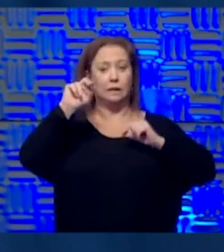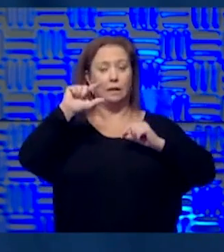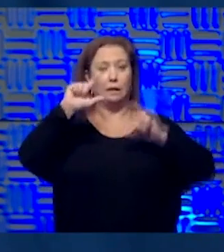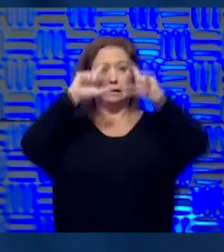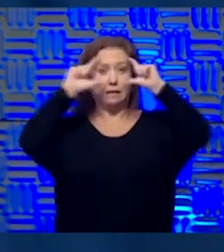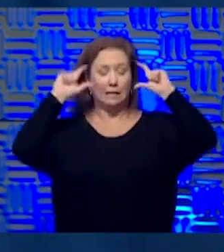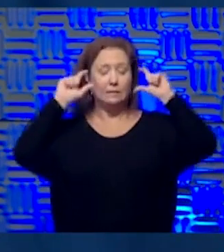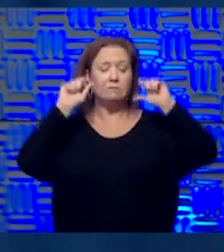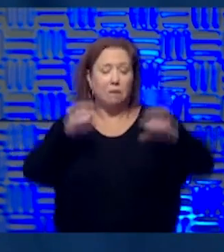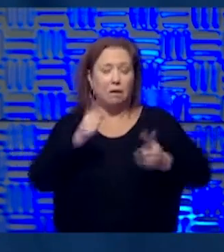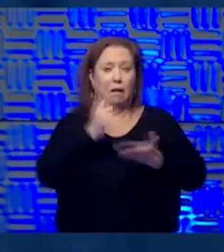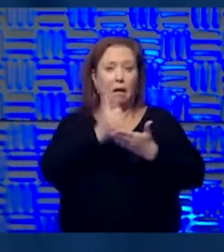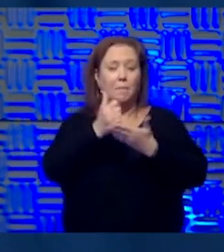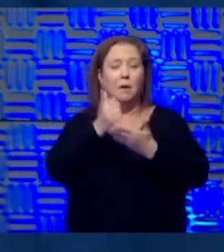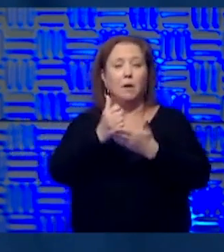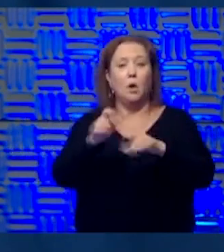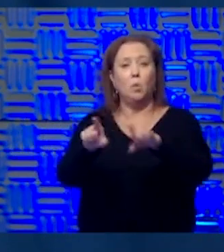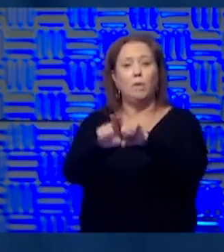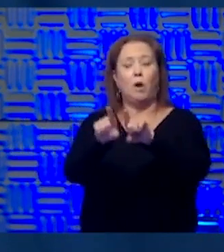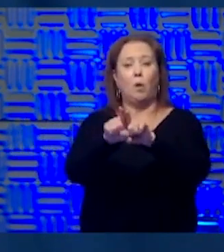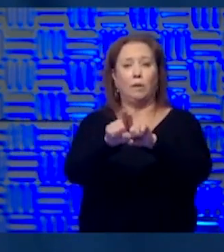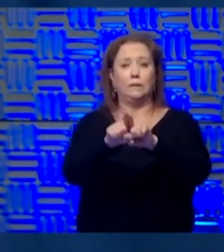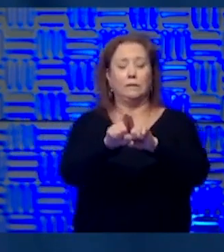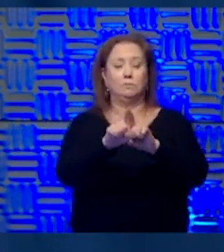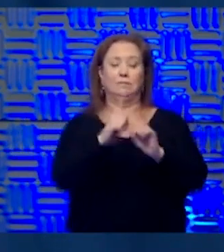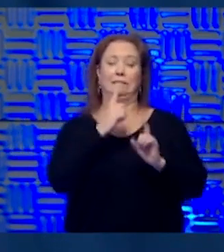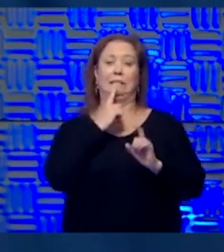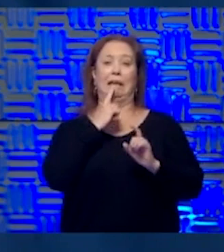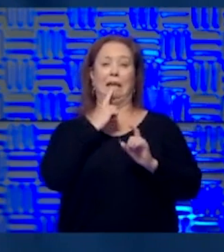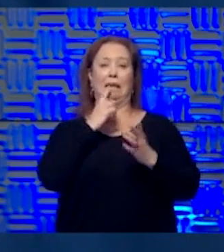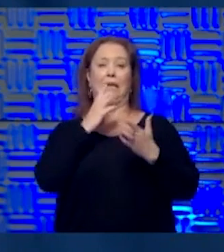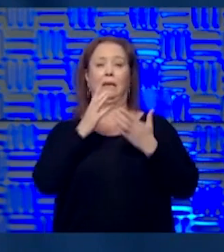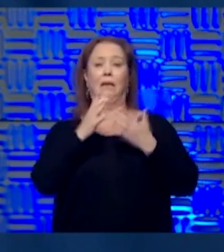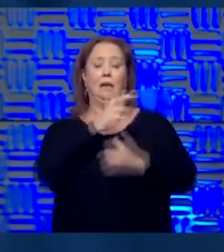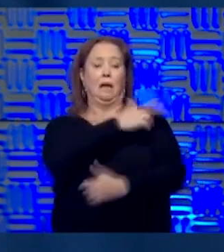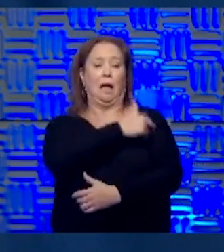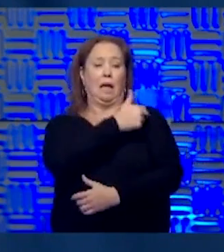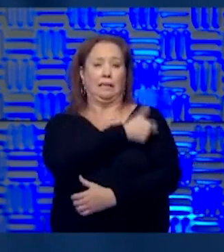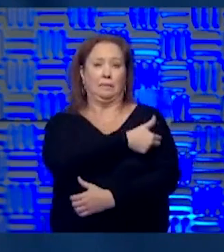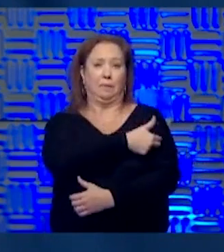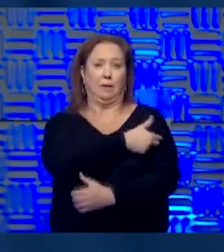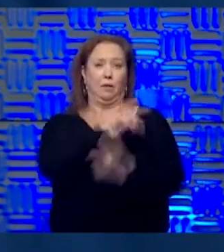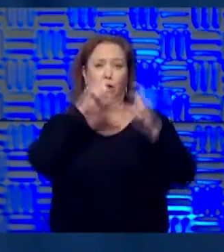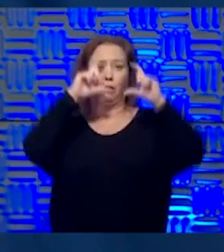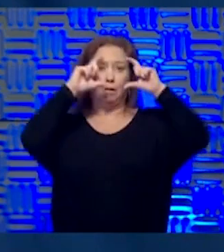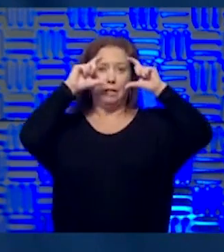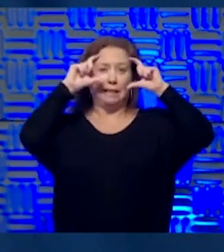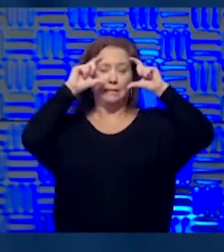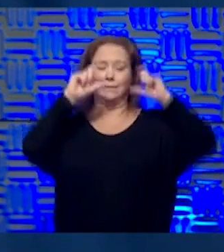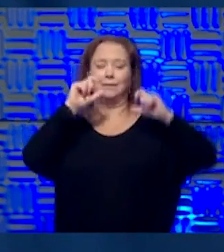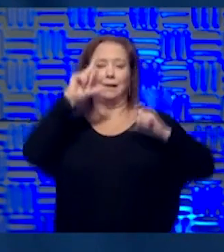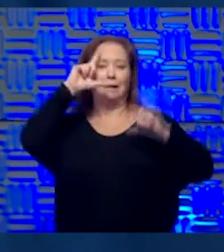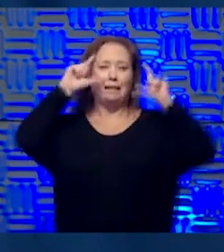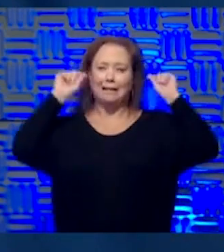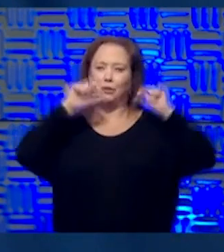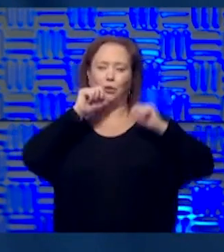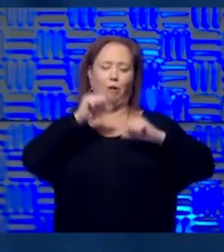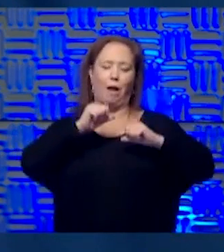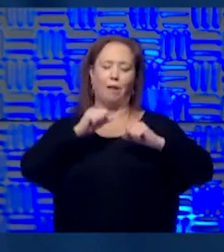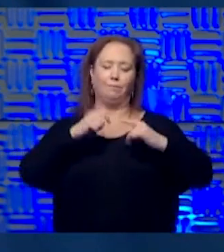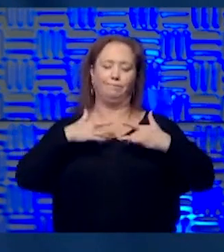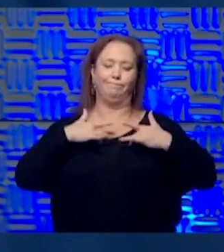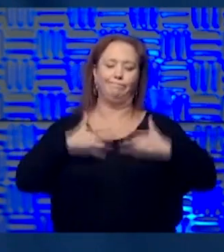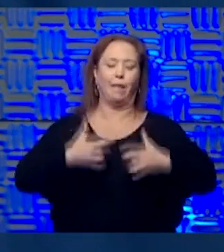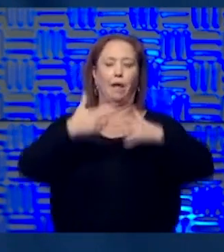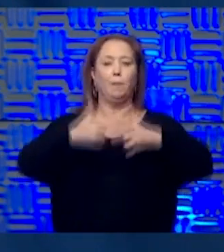that may help. We've always made the distinction as well, though. However, even in the hospital, glasses are not considered eye protection. But certainly they